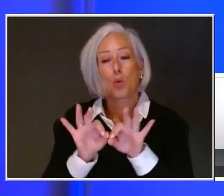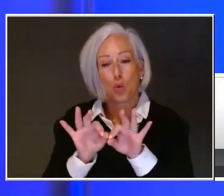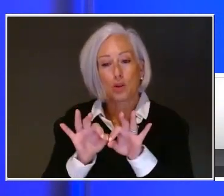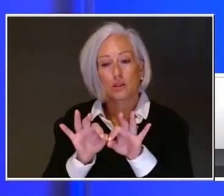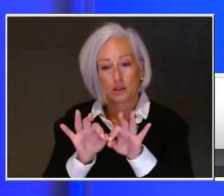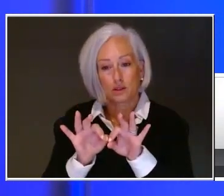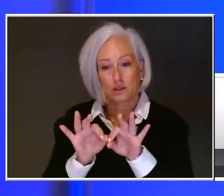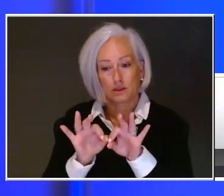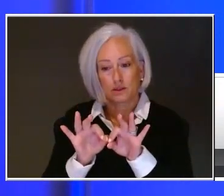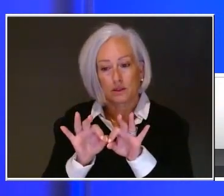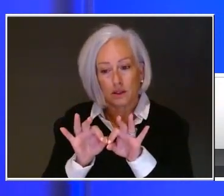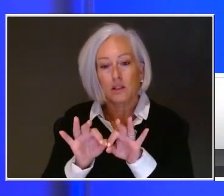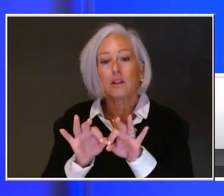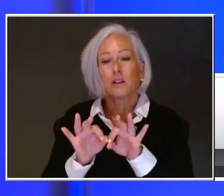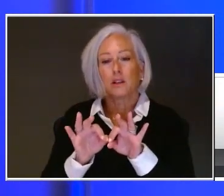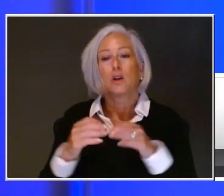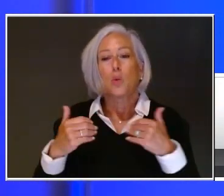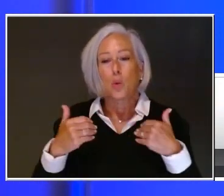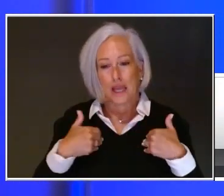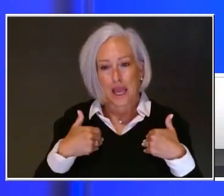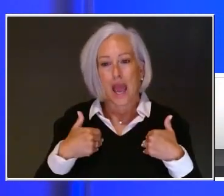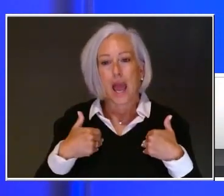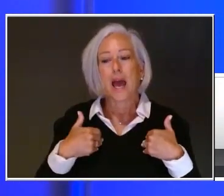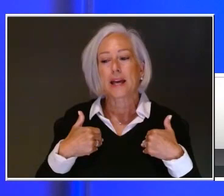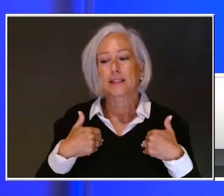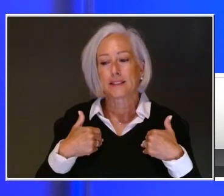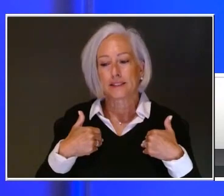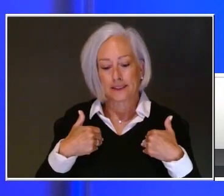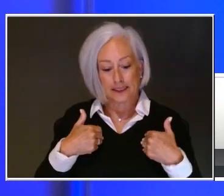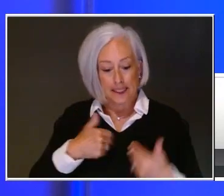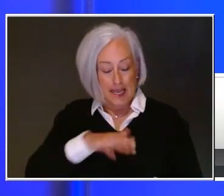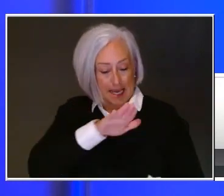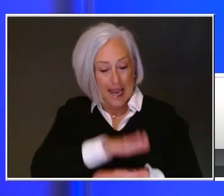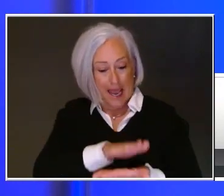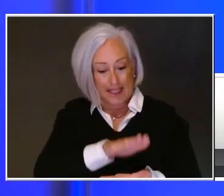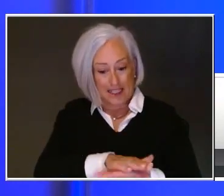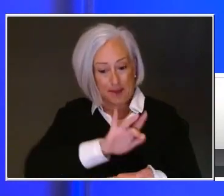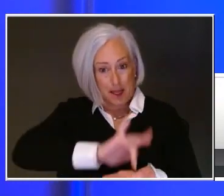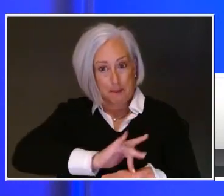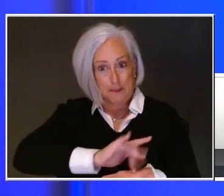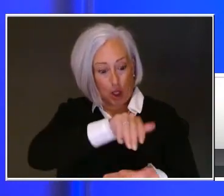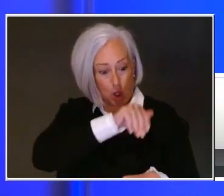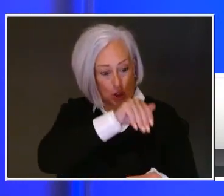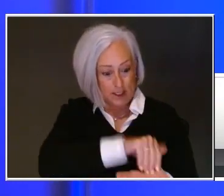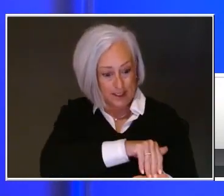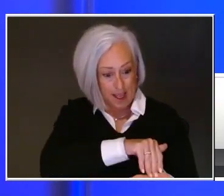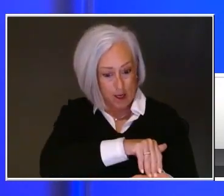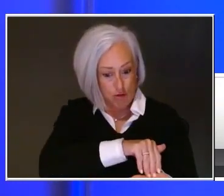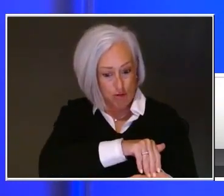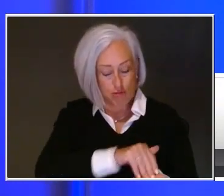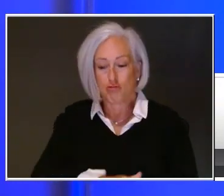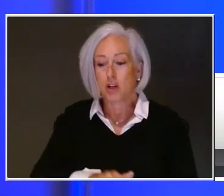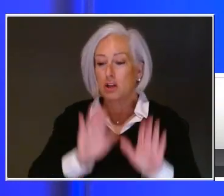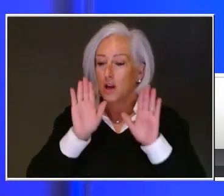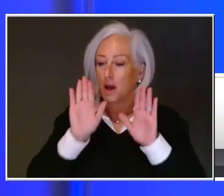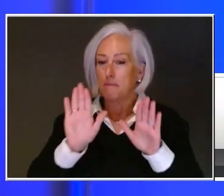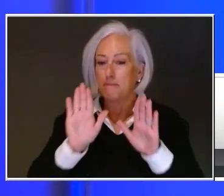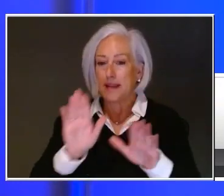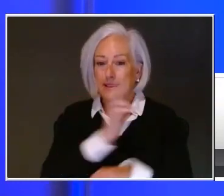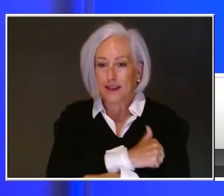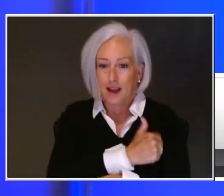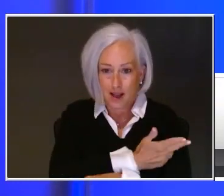brought together a leading academic medical center, a great local hospital, and Kansas